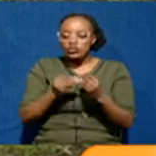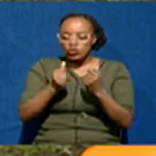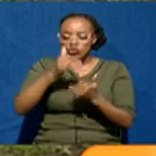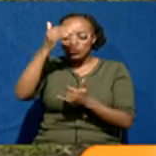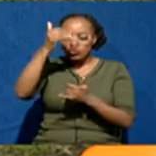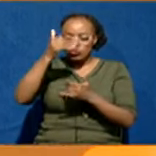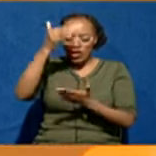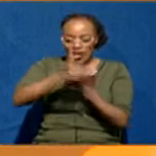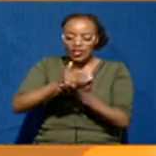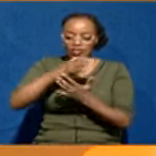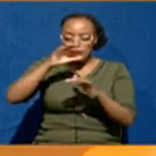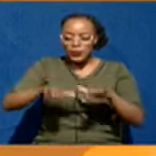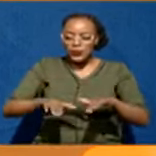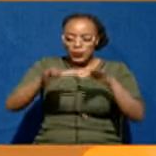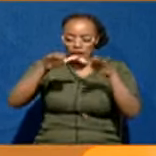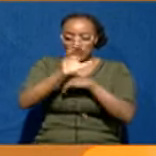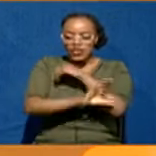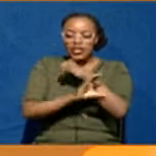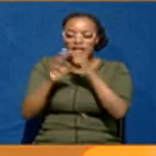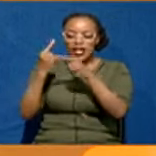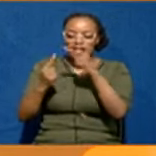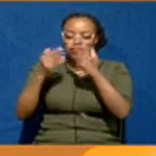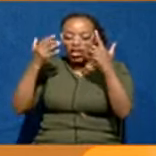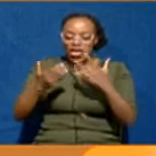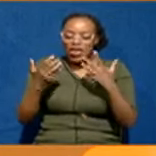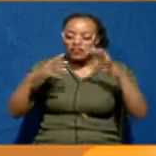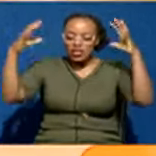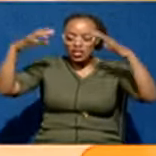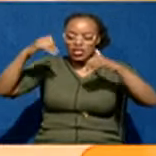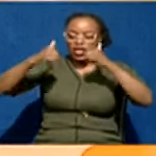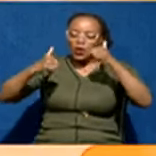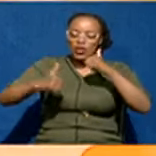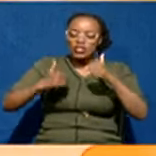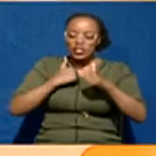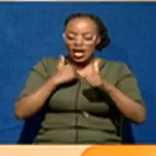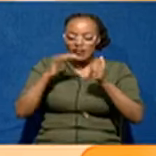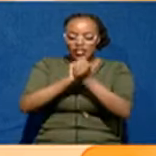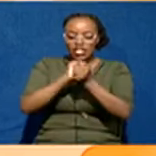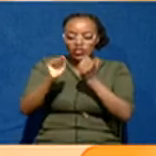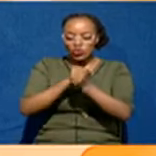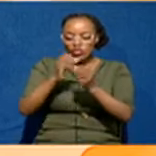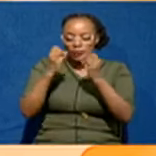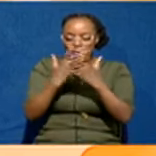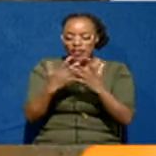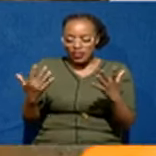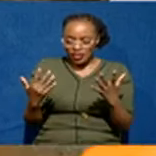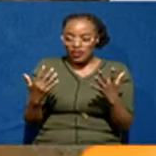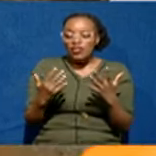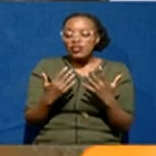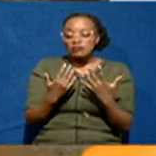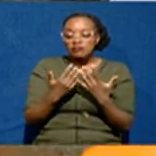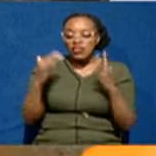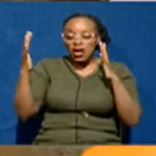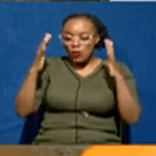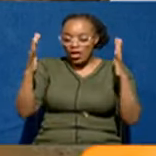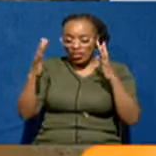the perennial flooding. The country is experiencing heavy rainfall that has left a trail of destruction. The weatherman has warned that